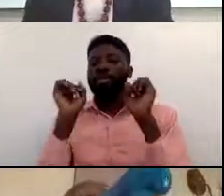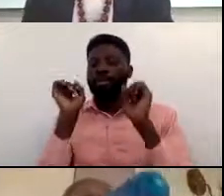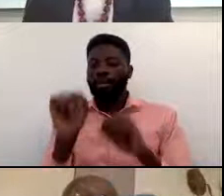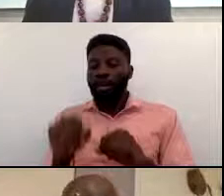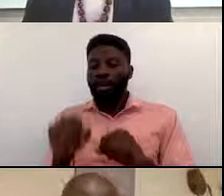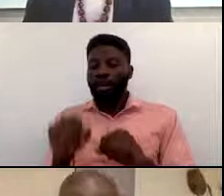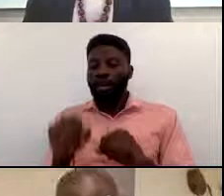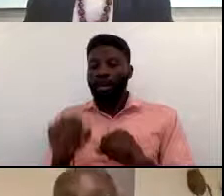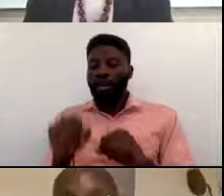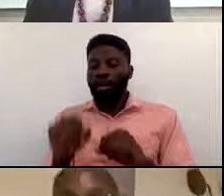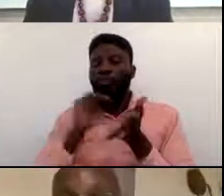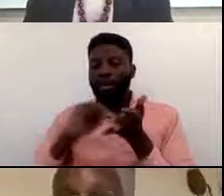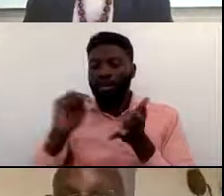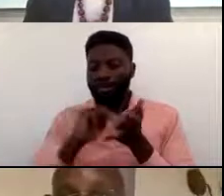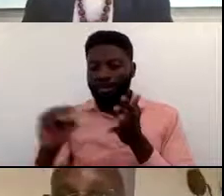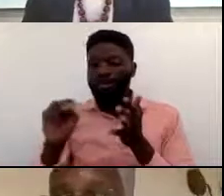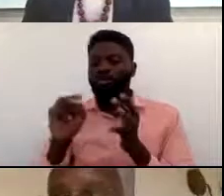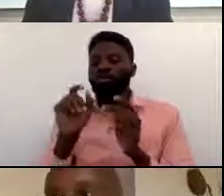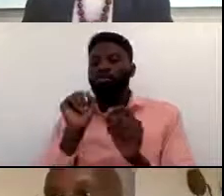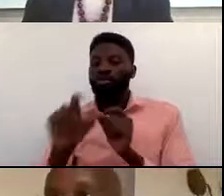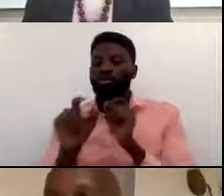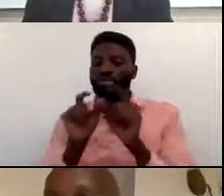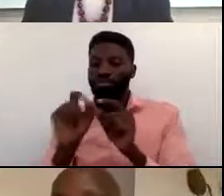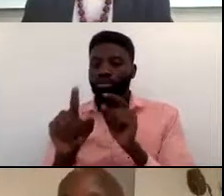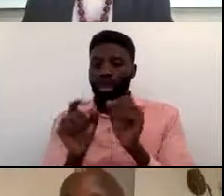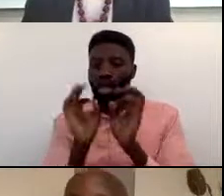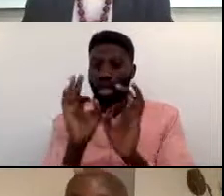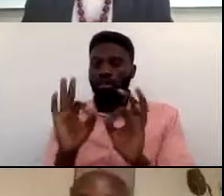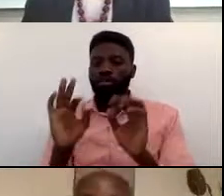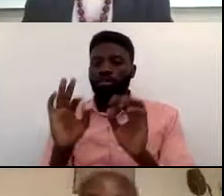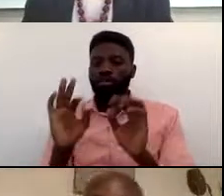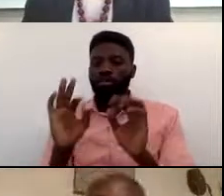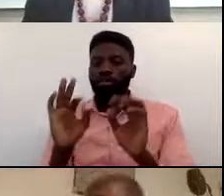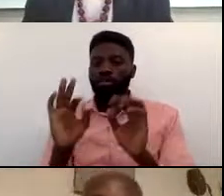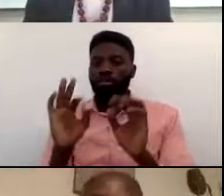the chat in case you have any questions or concerns.